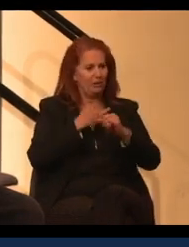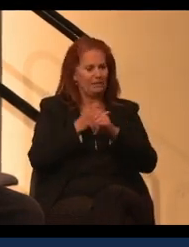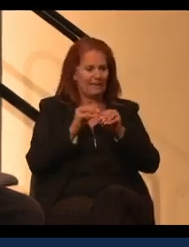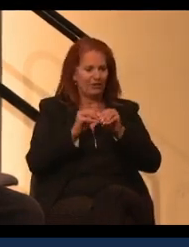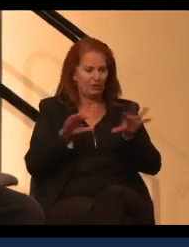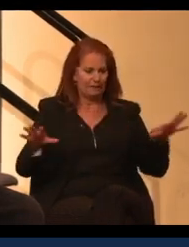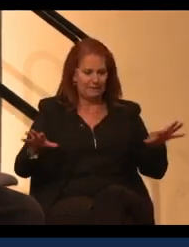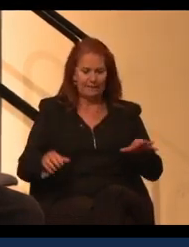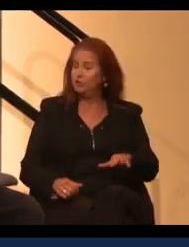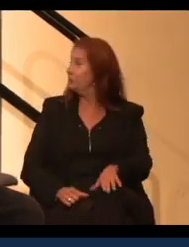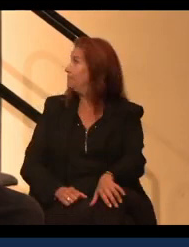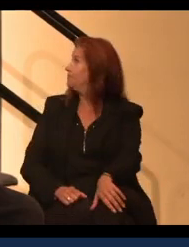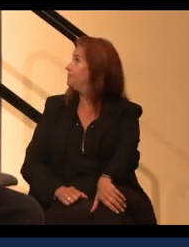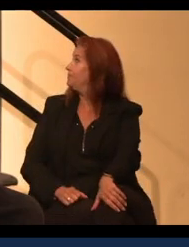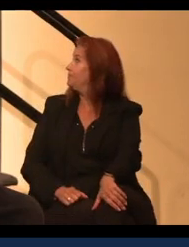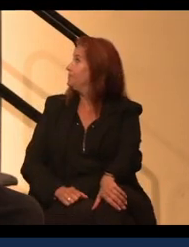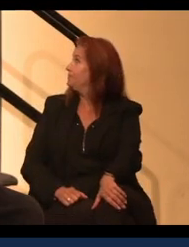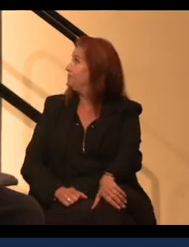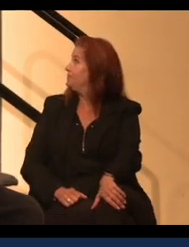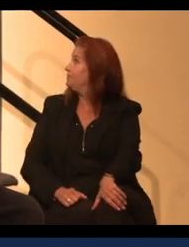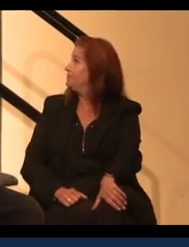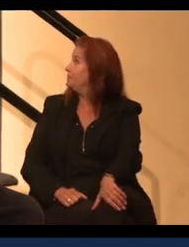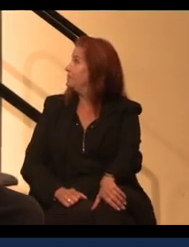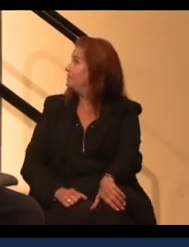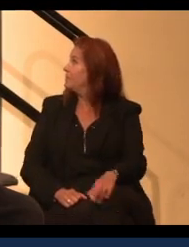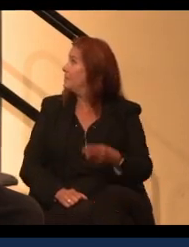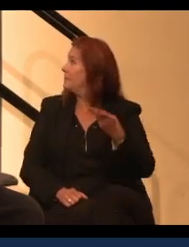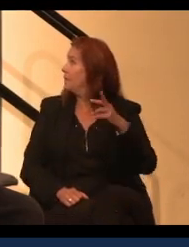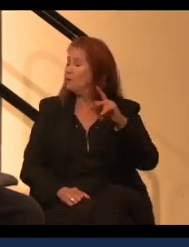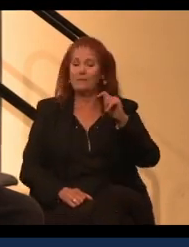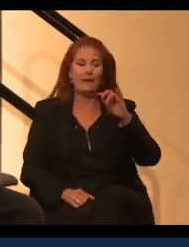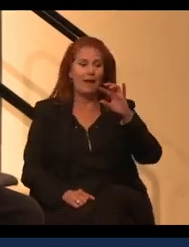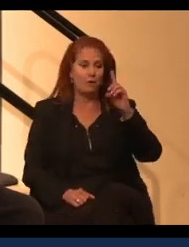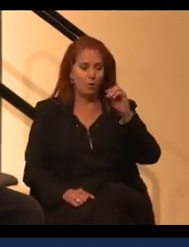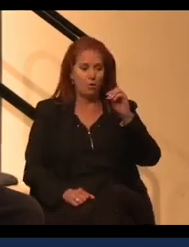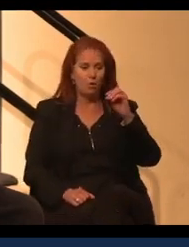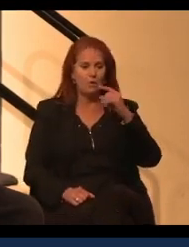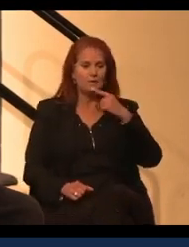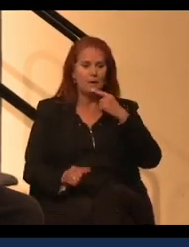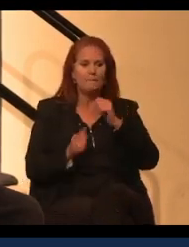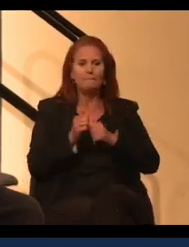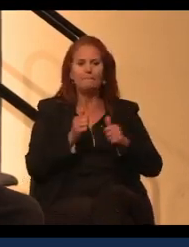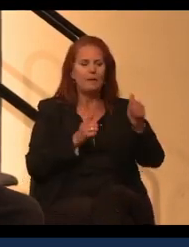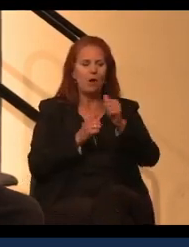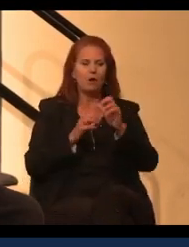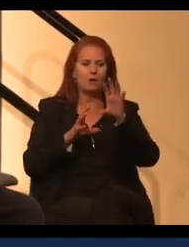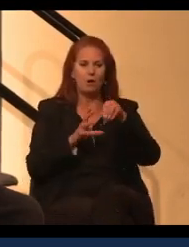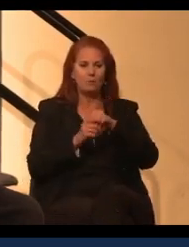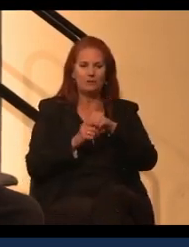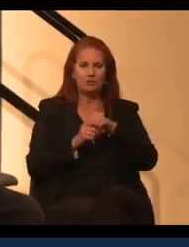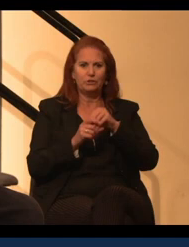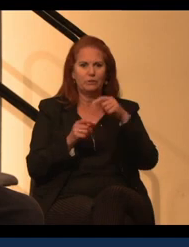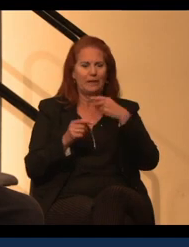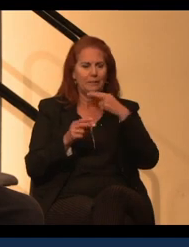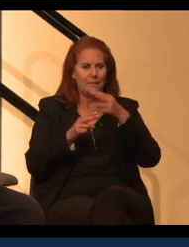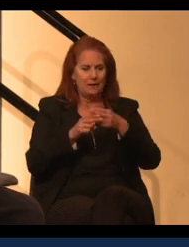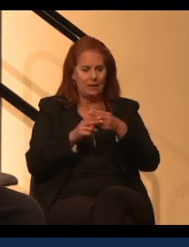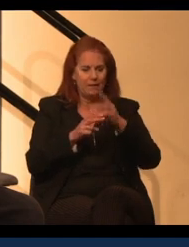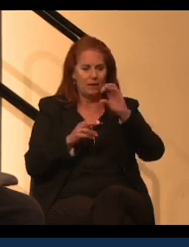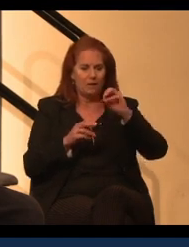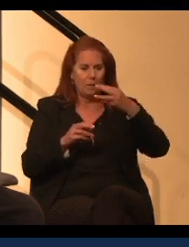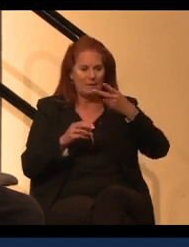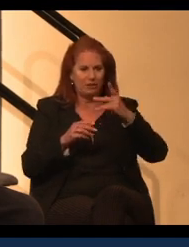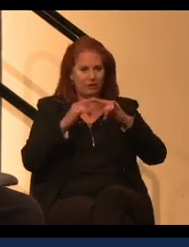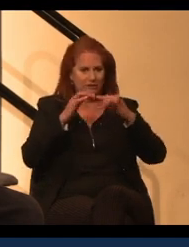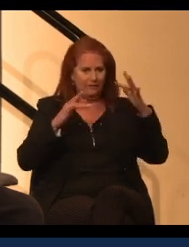internationalization. Sylvia Hurtado and her colleagues provide one way to go beyond compositional diversity. And what I said earlier, compositional